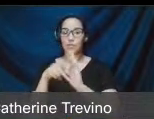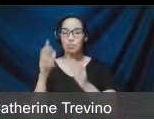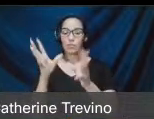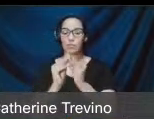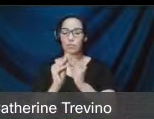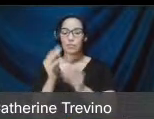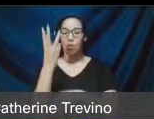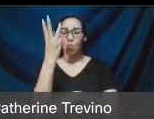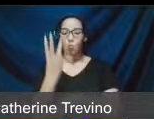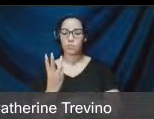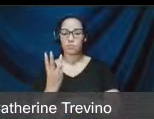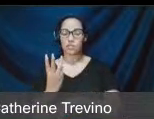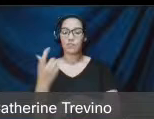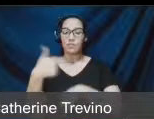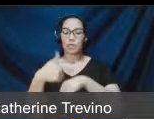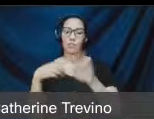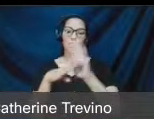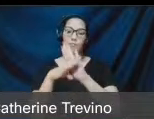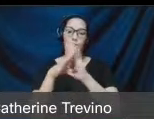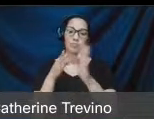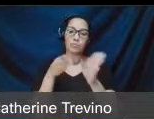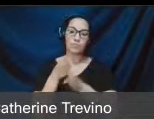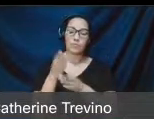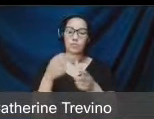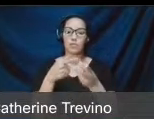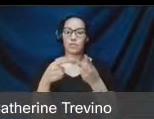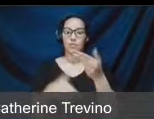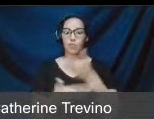for collaboration and professional development in the morning.